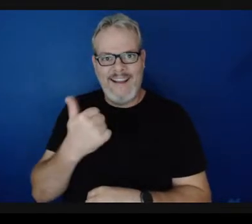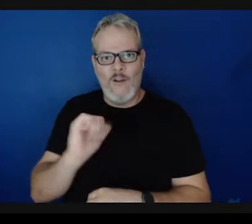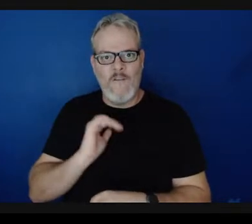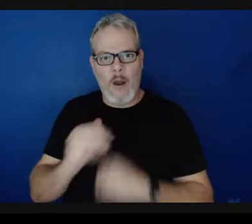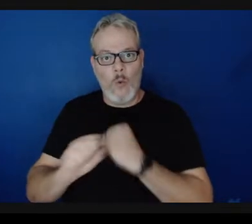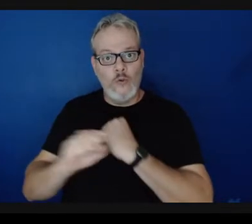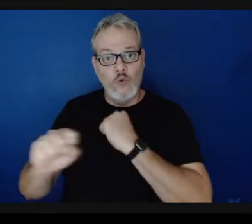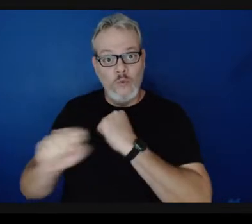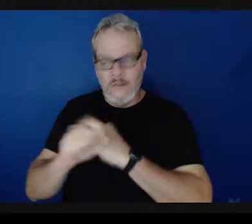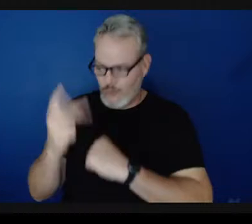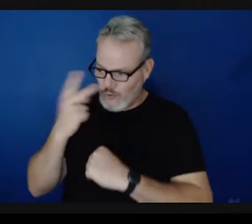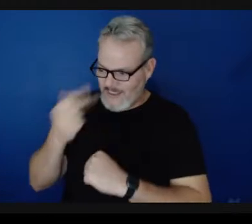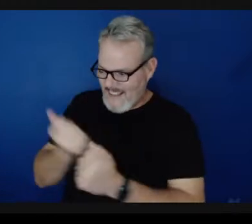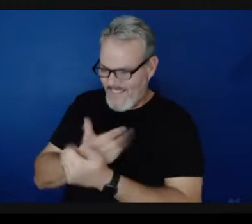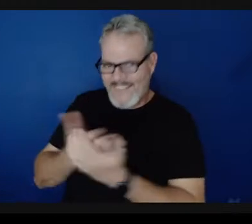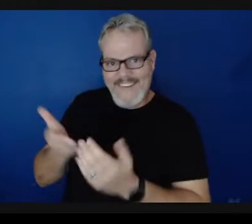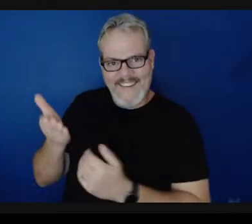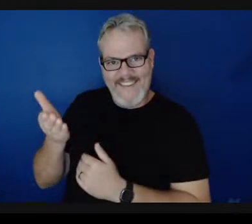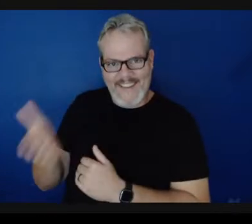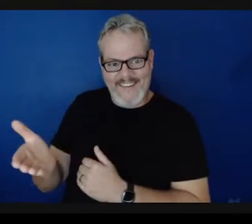Dane, are you ready for me?